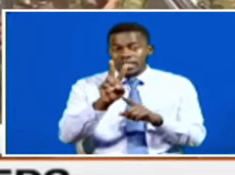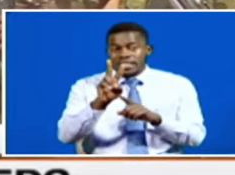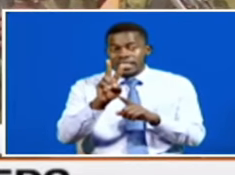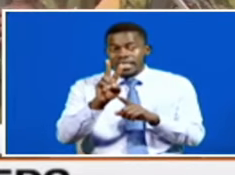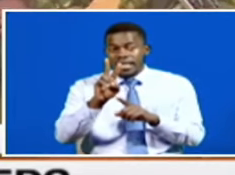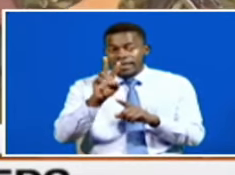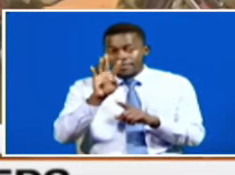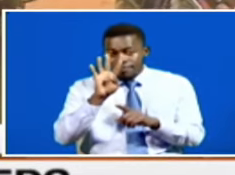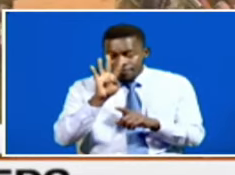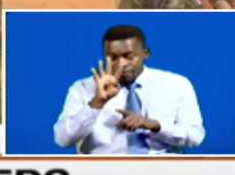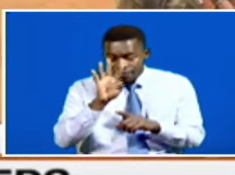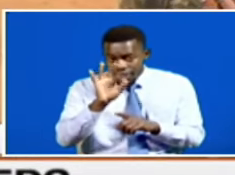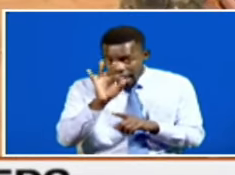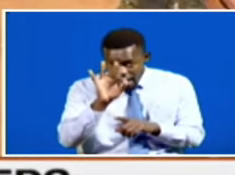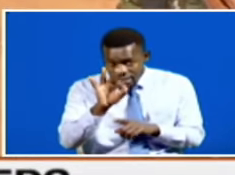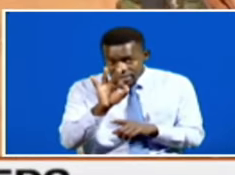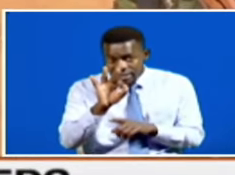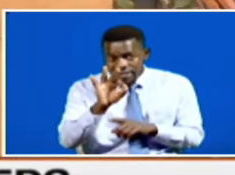on Friday 23rd,